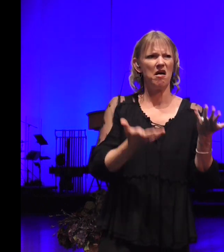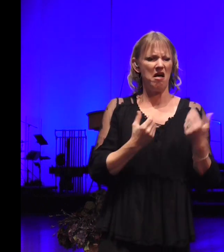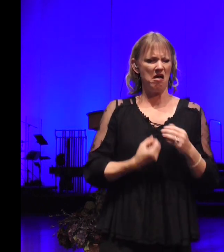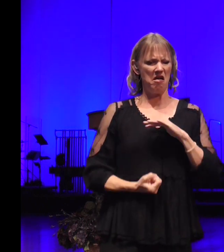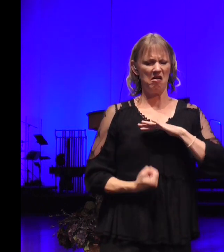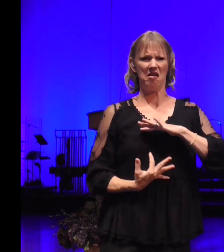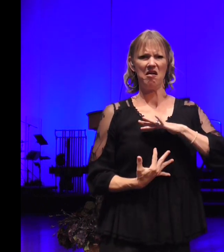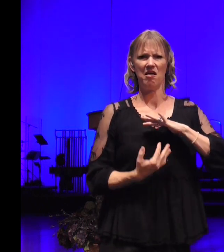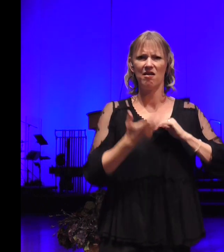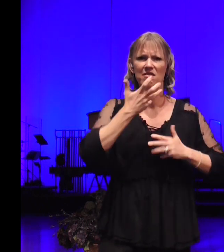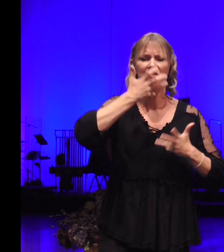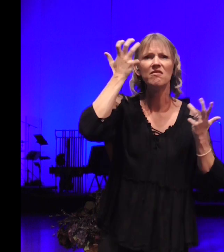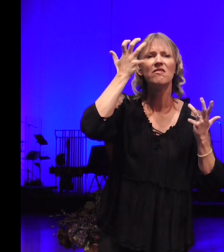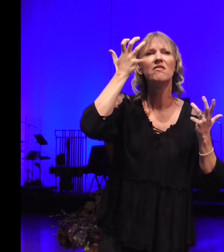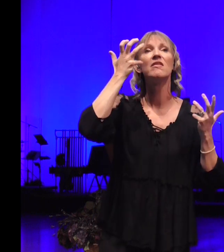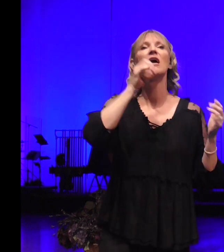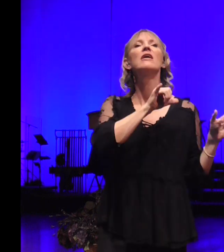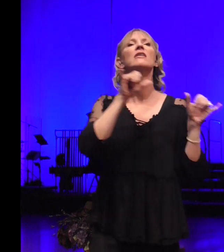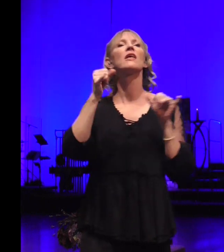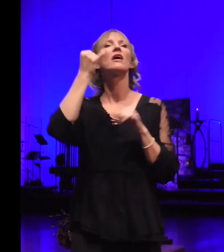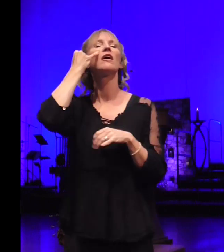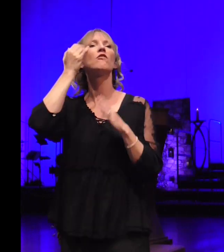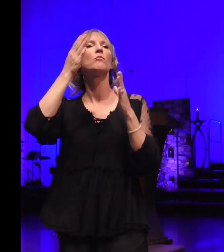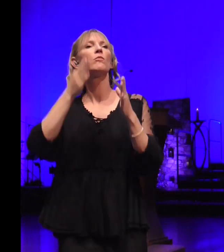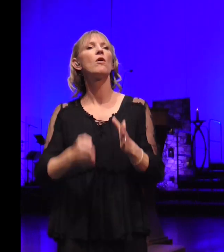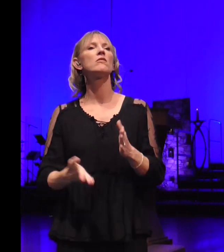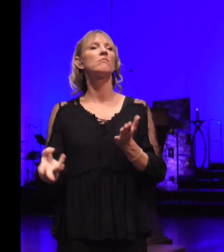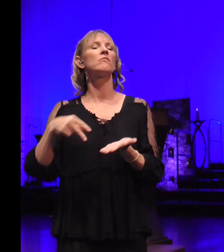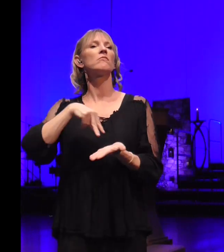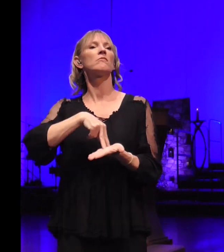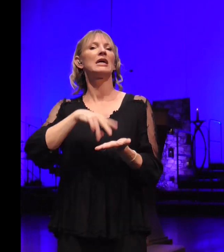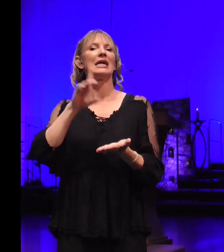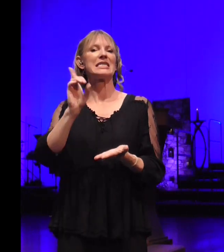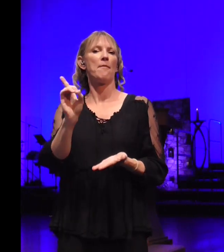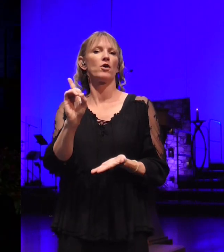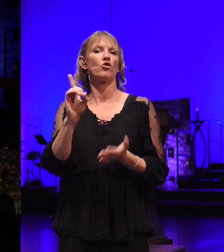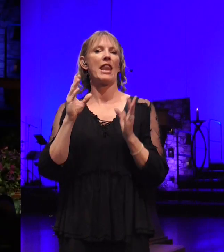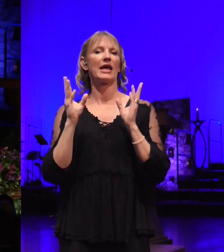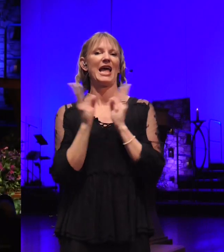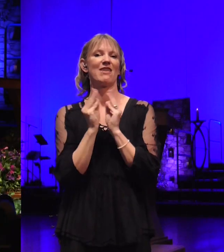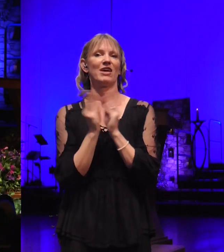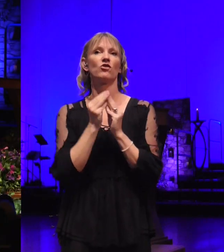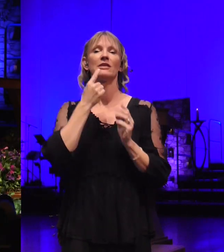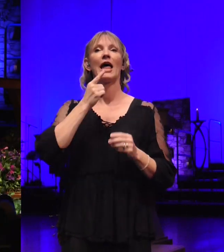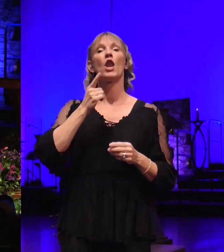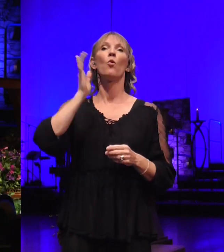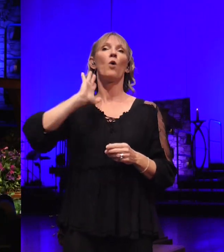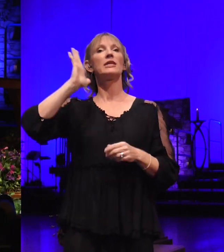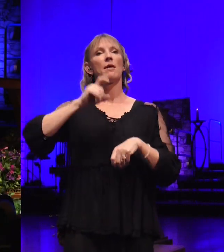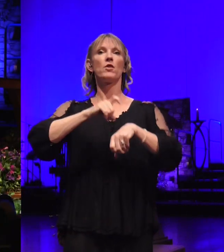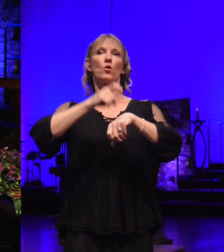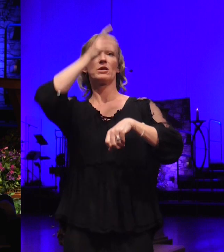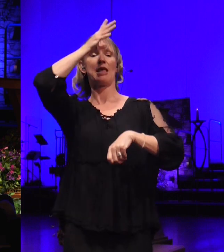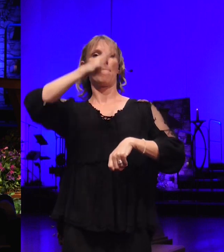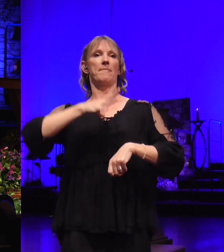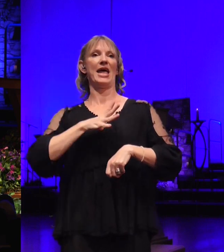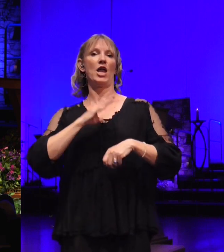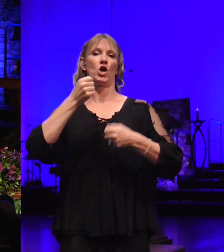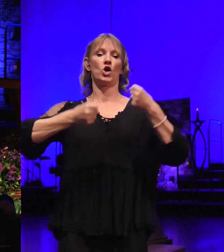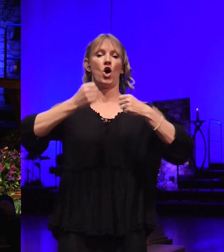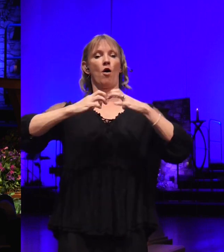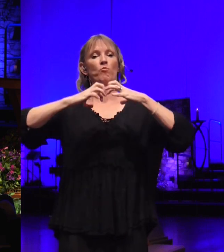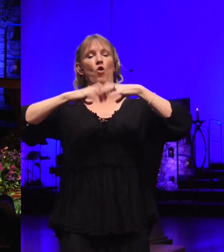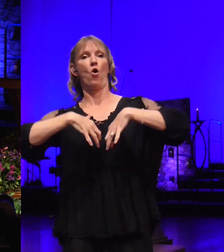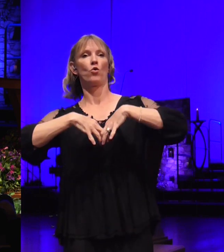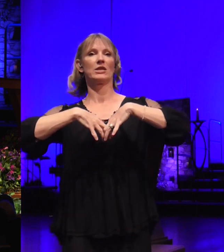infuriating. It's like if someone got up at the Democratic convention and said there once was a man whose car broke